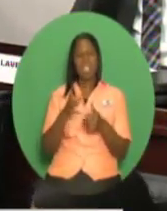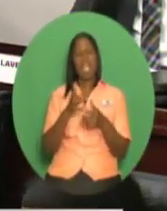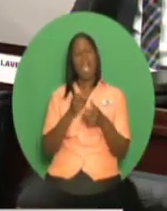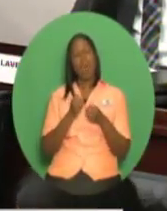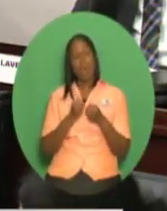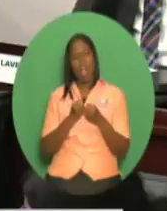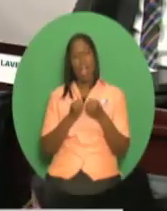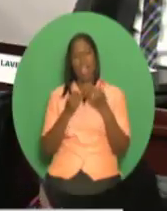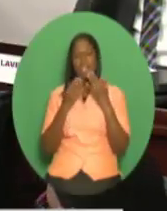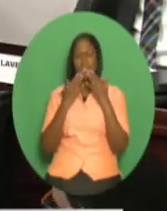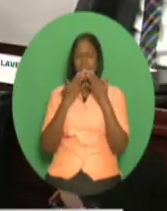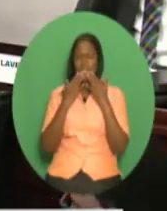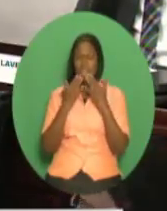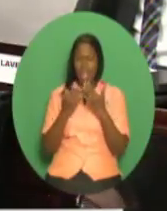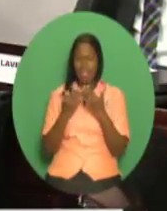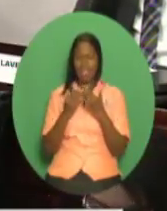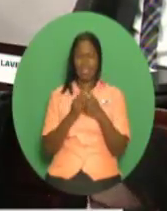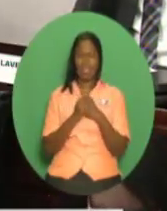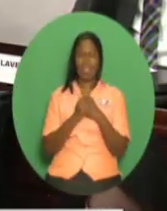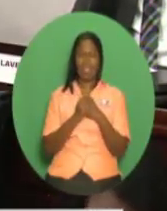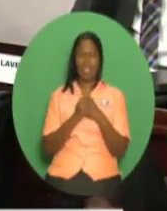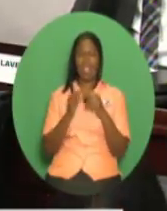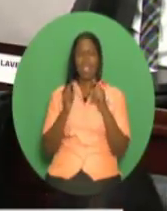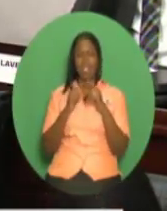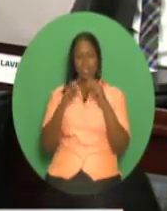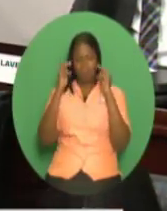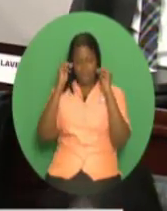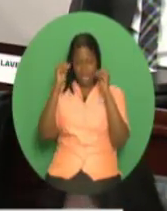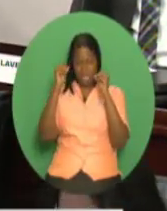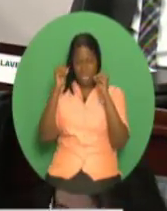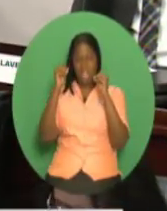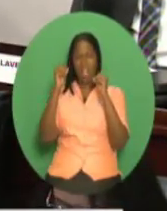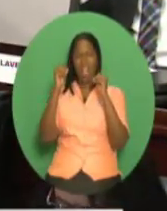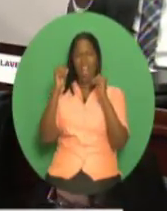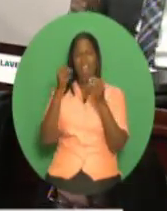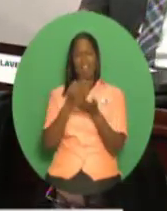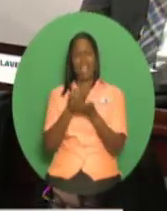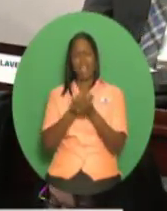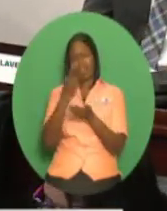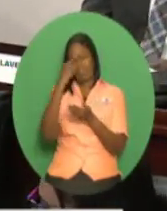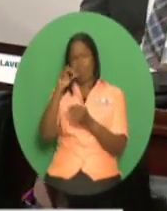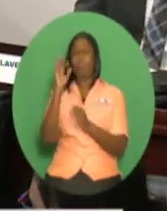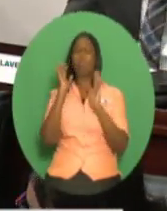and gratitude to the Minister of Finance for an excellent presentation.